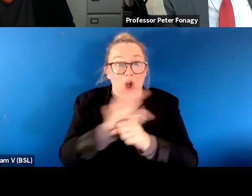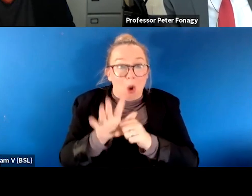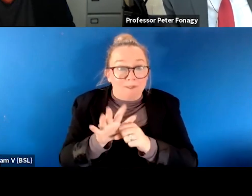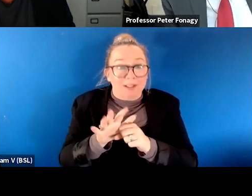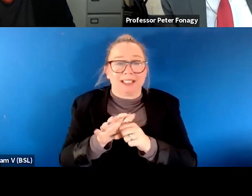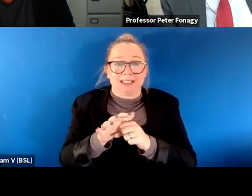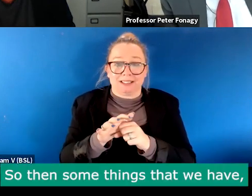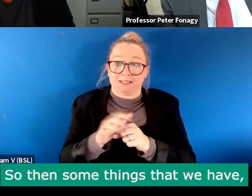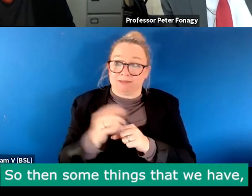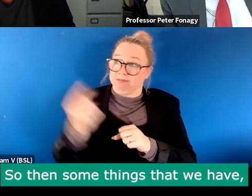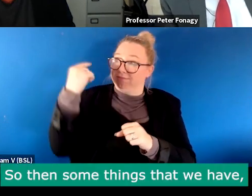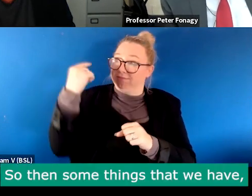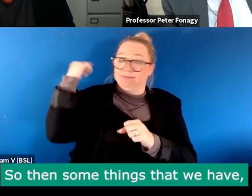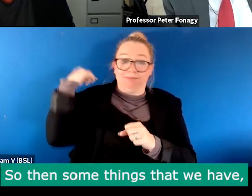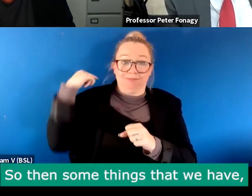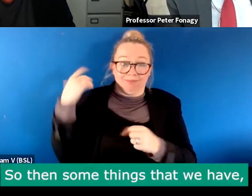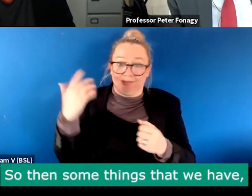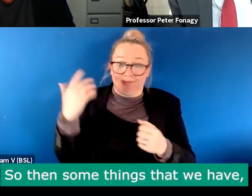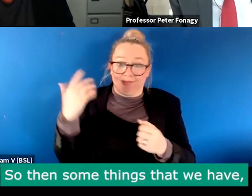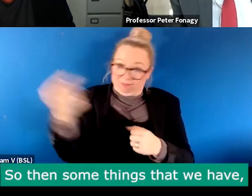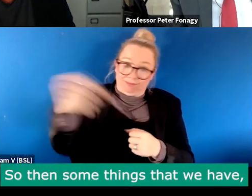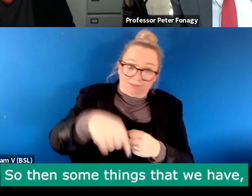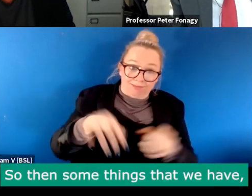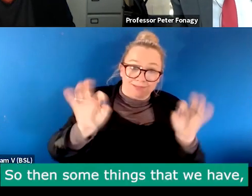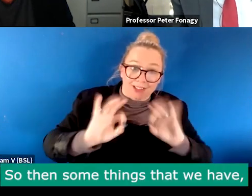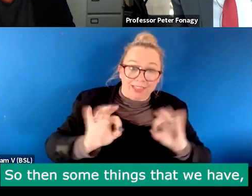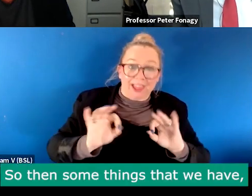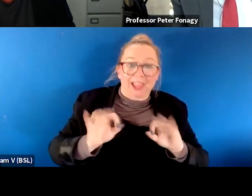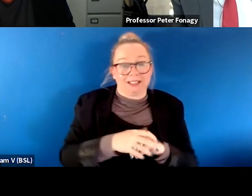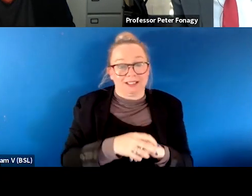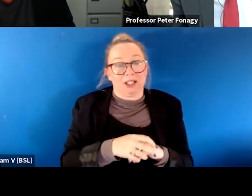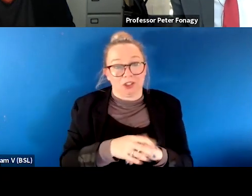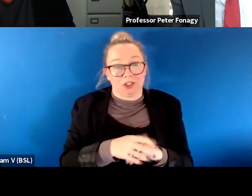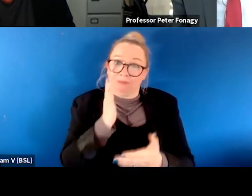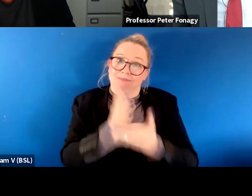you. So there are some things that we have,